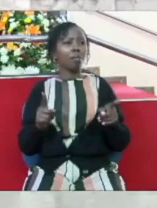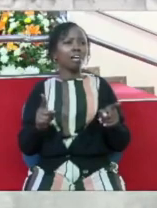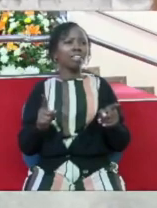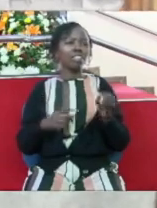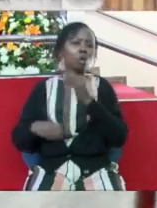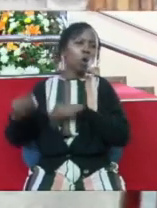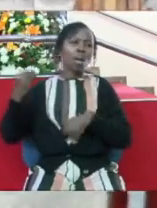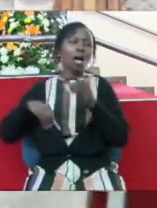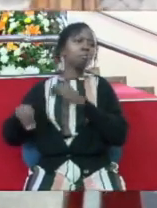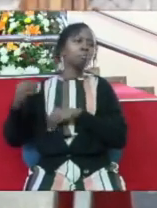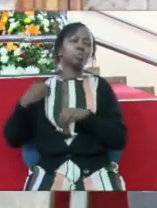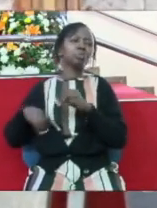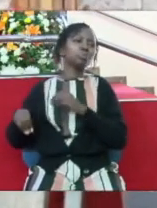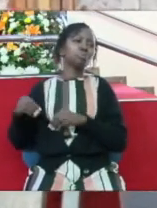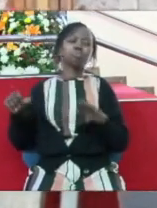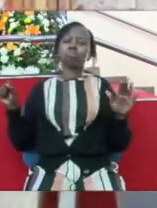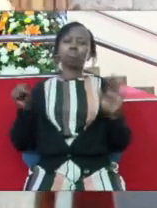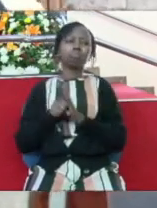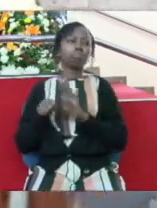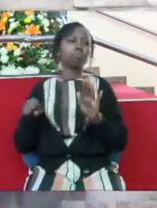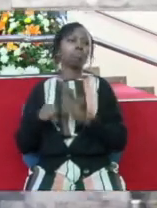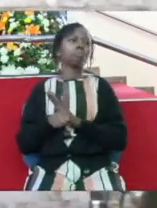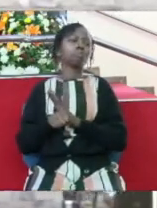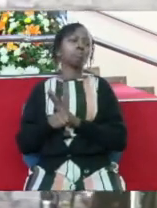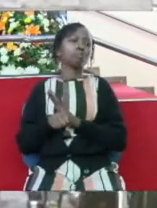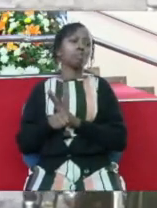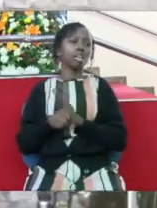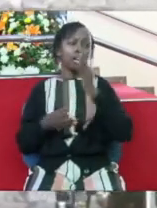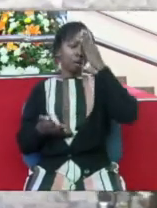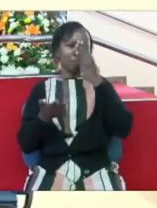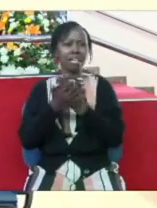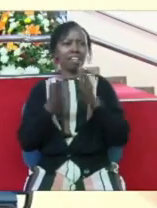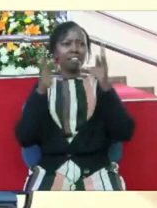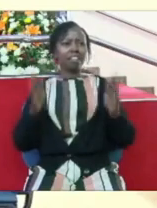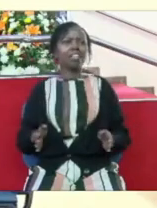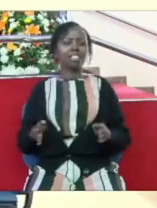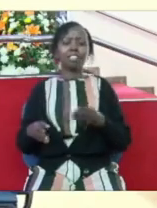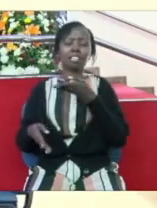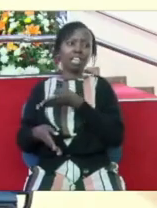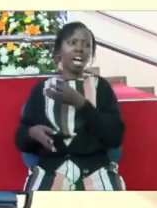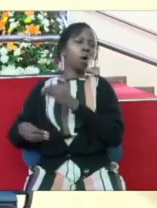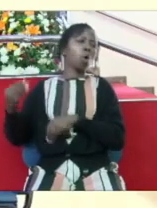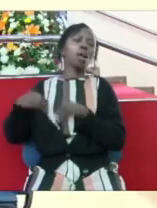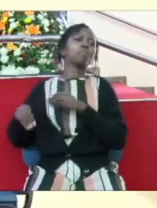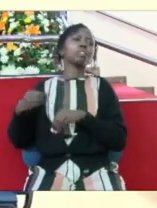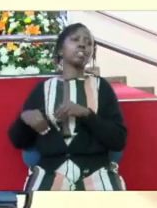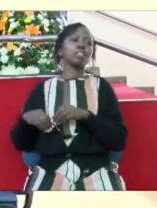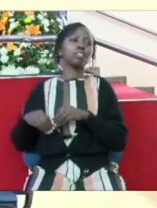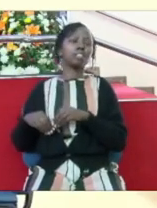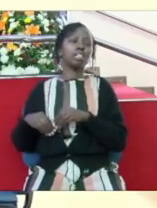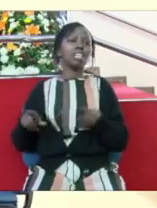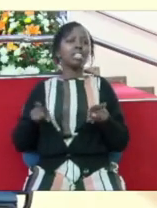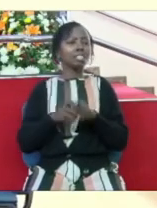corruption. Lakini wakati katika mambo ya ufisadi. We are the ones being found there. Ni sisi ndio tunapatikana pale. We are